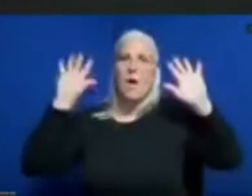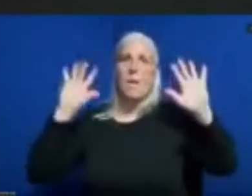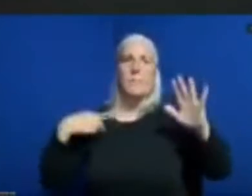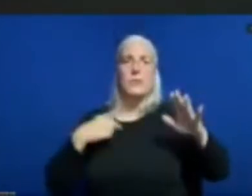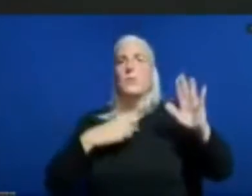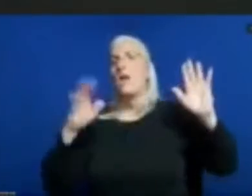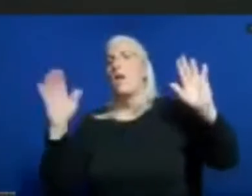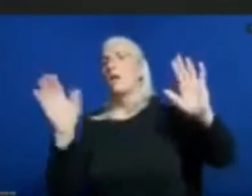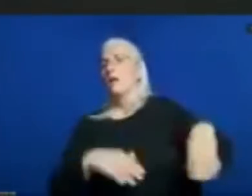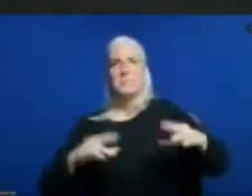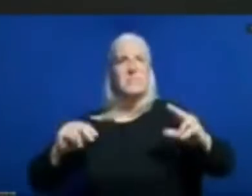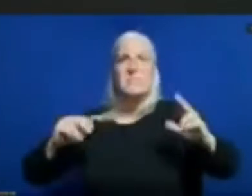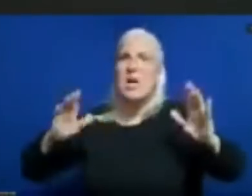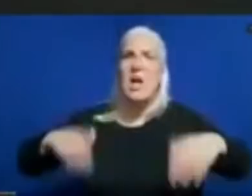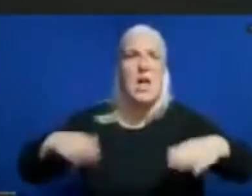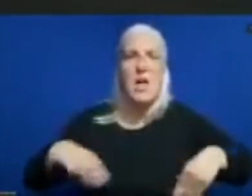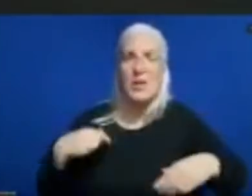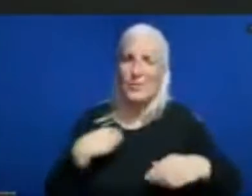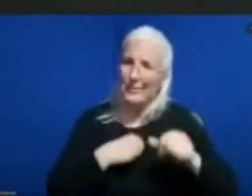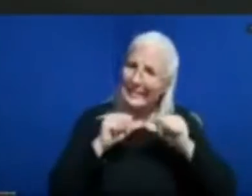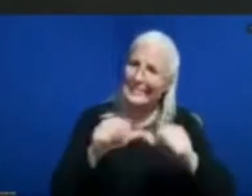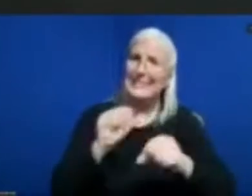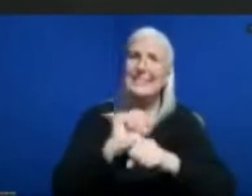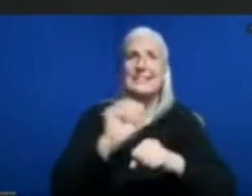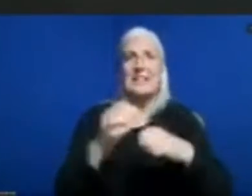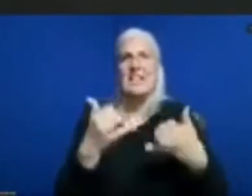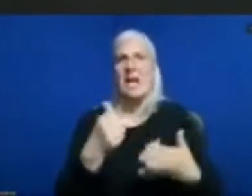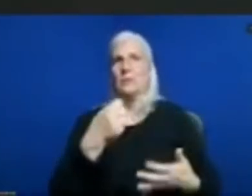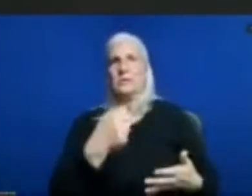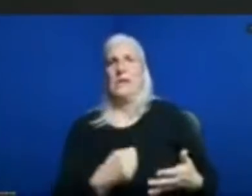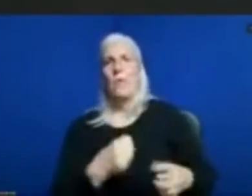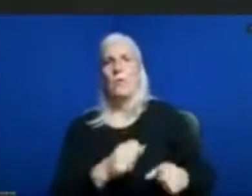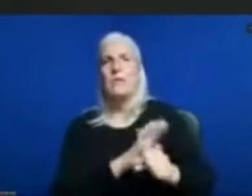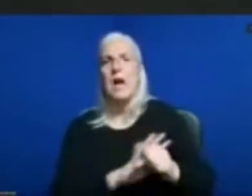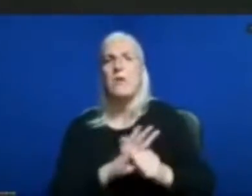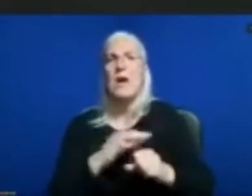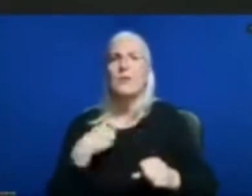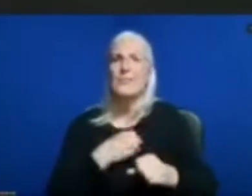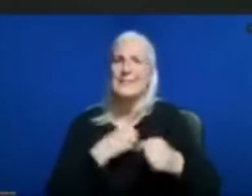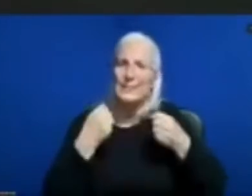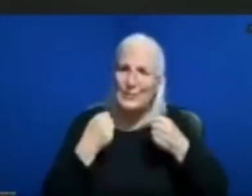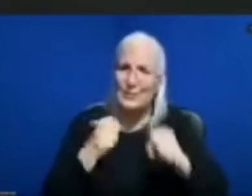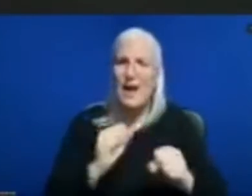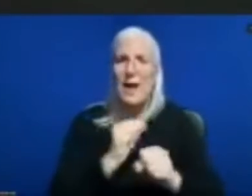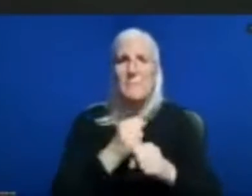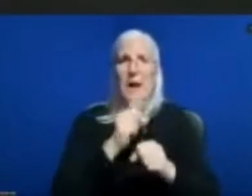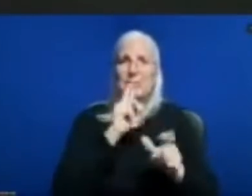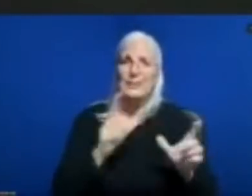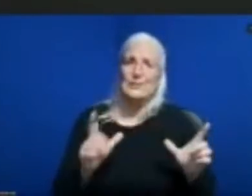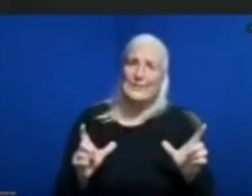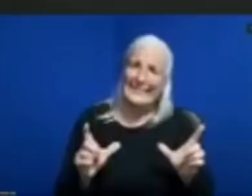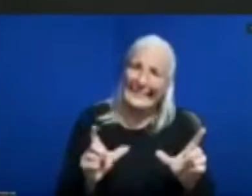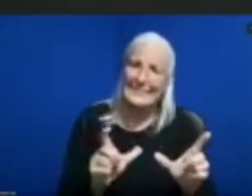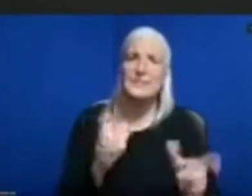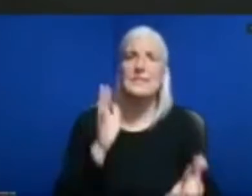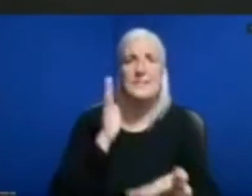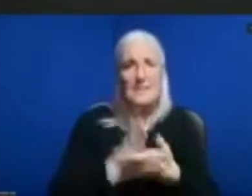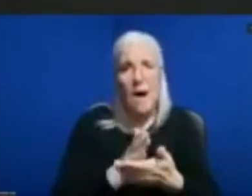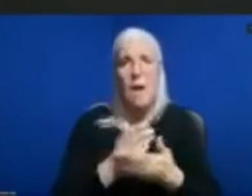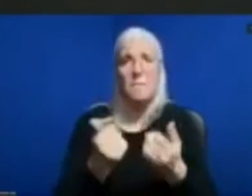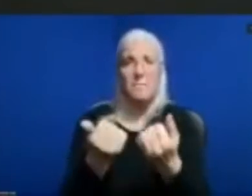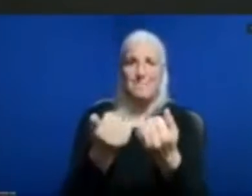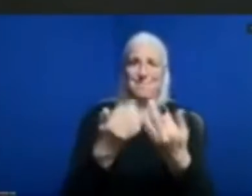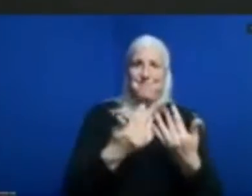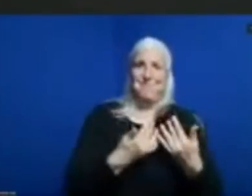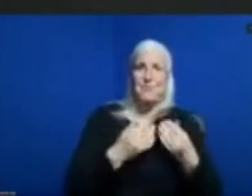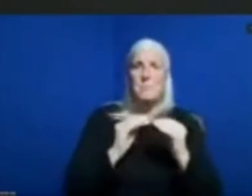doing everything we can to slow or halt the spread of the fire. Today's weather conditions, while it brought us challenges in